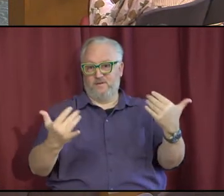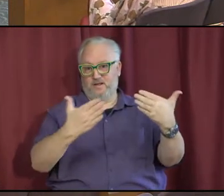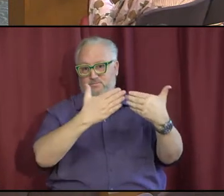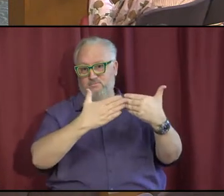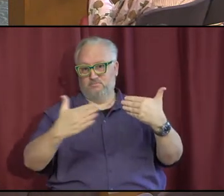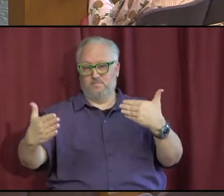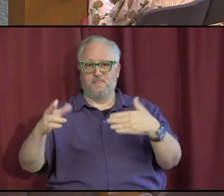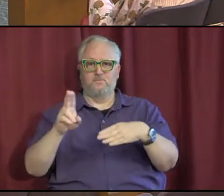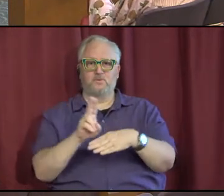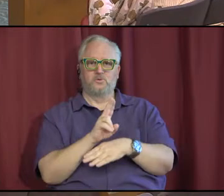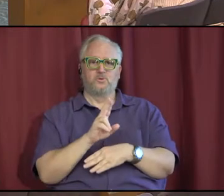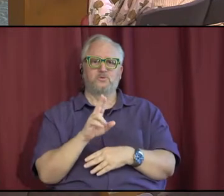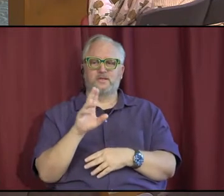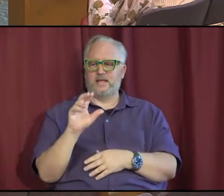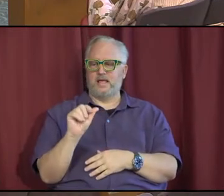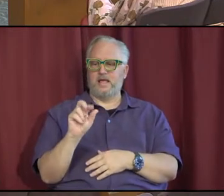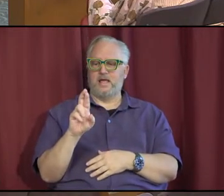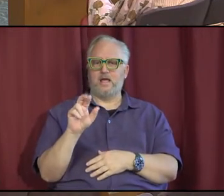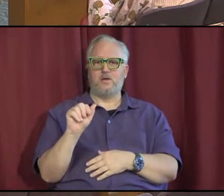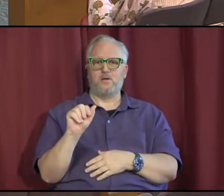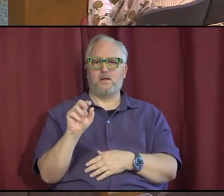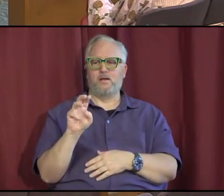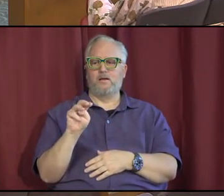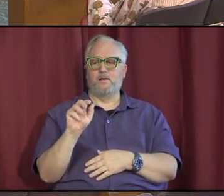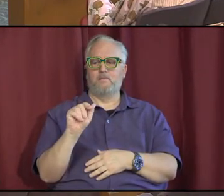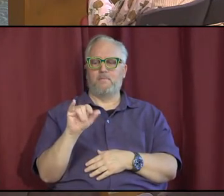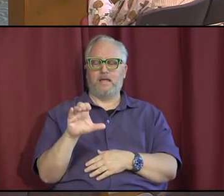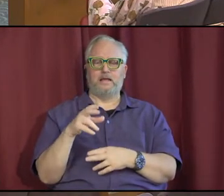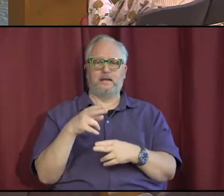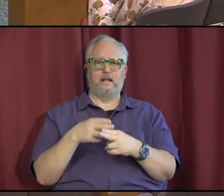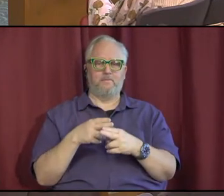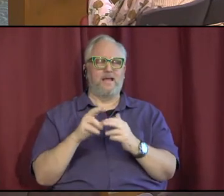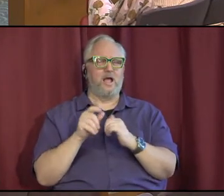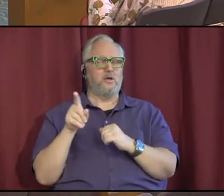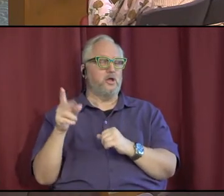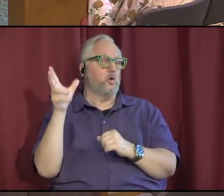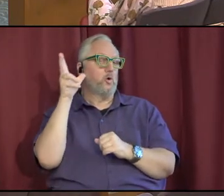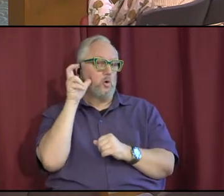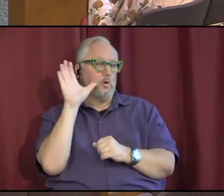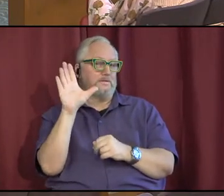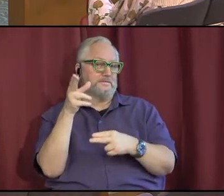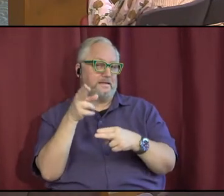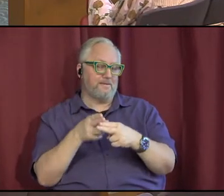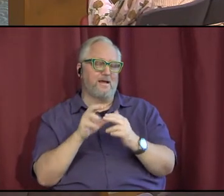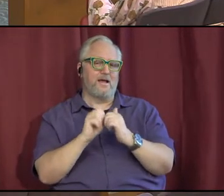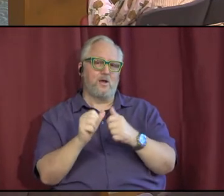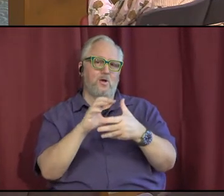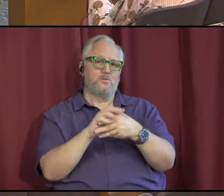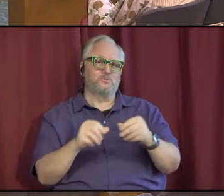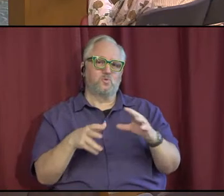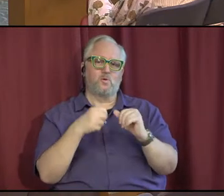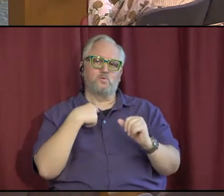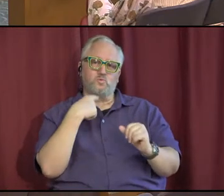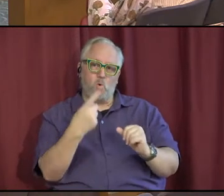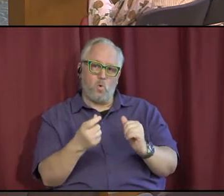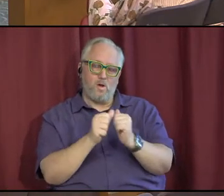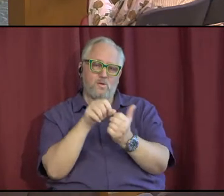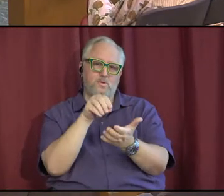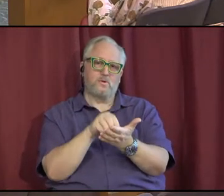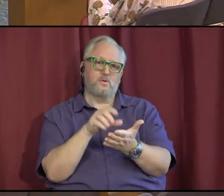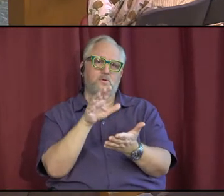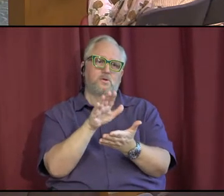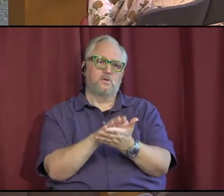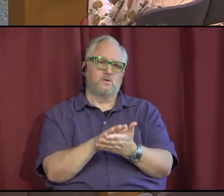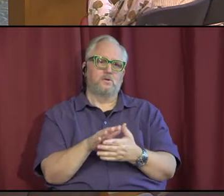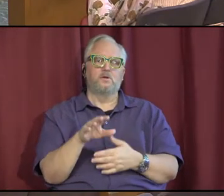going to use his name in Aramaic, the way he actually may have heard it, and the way the stories were told and written down. So I'm going to use the